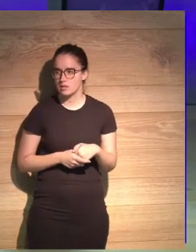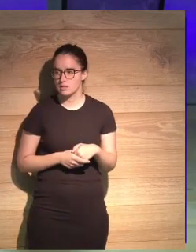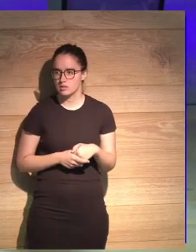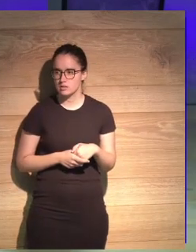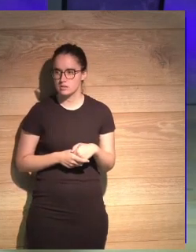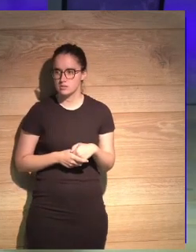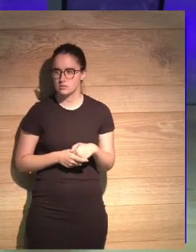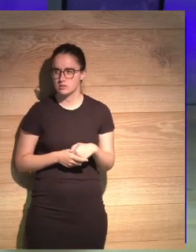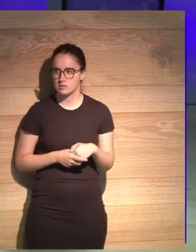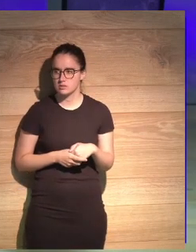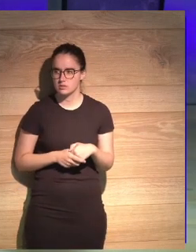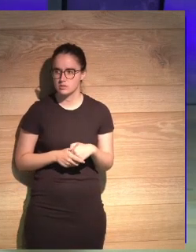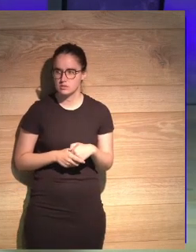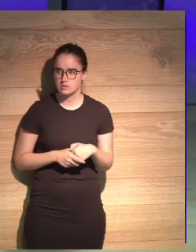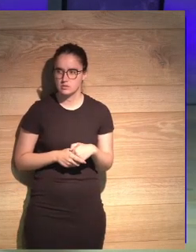Hello?